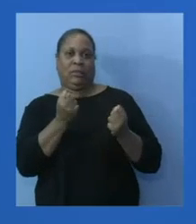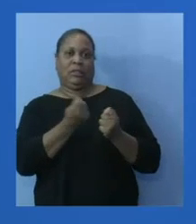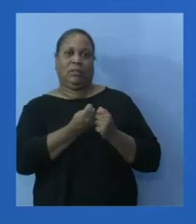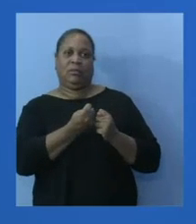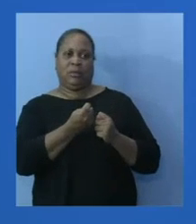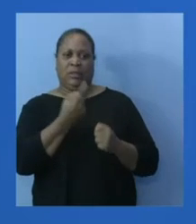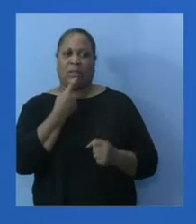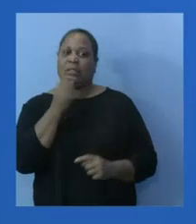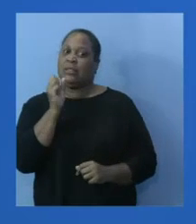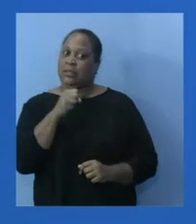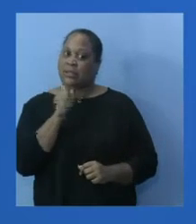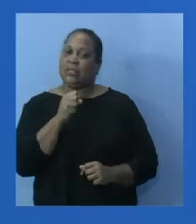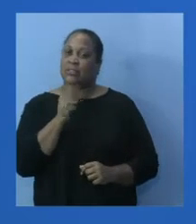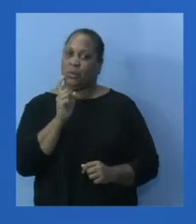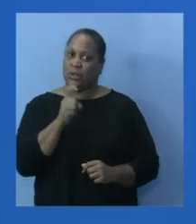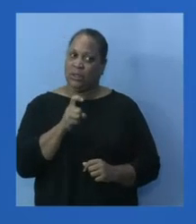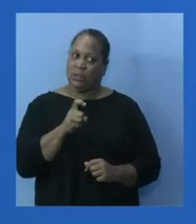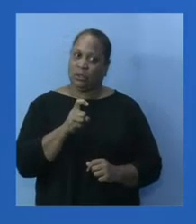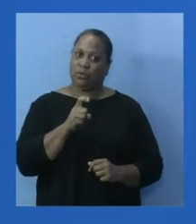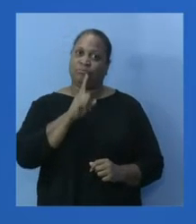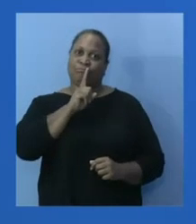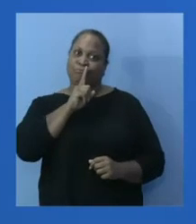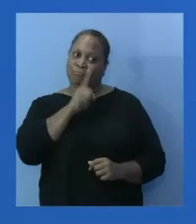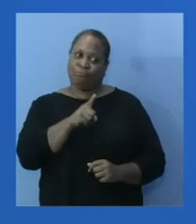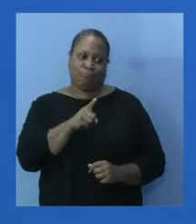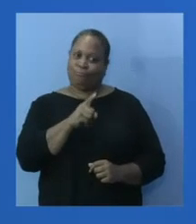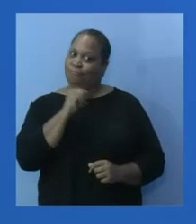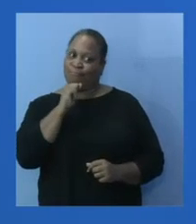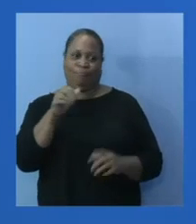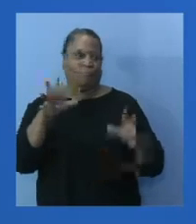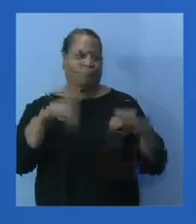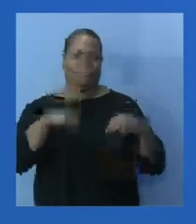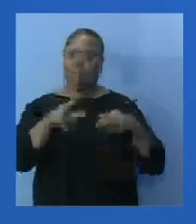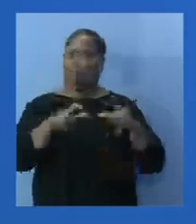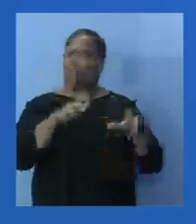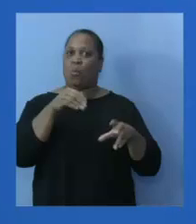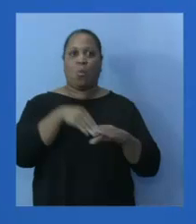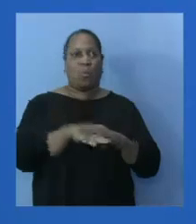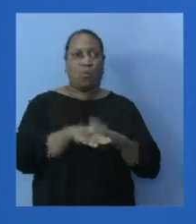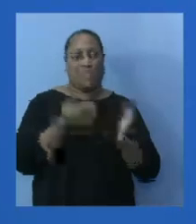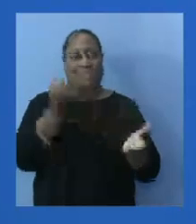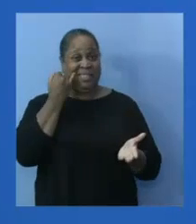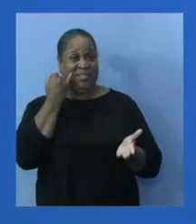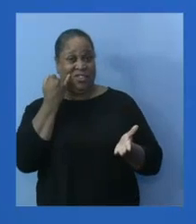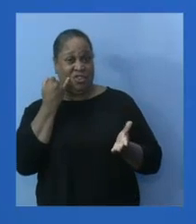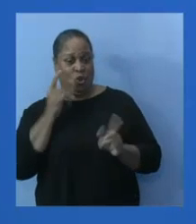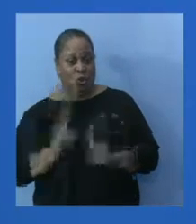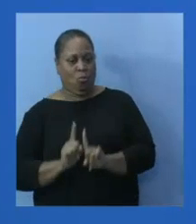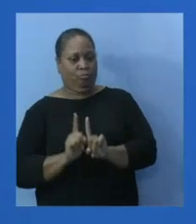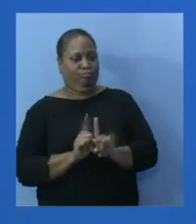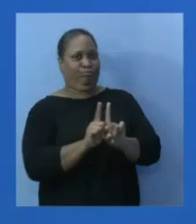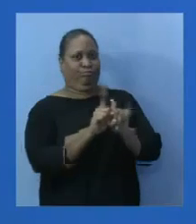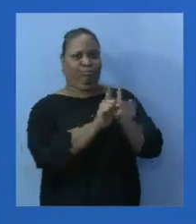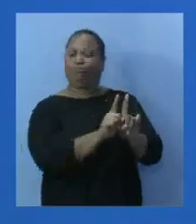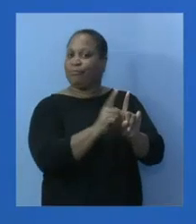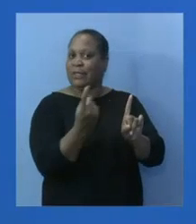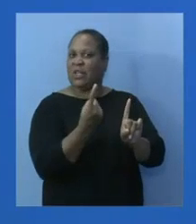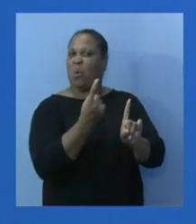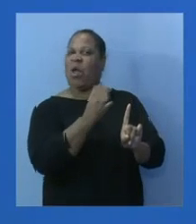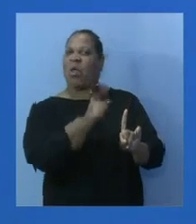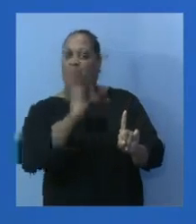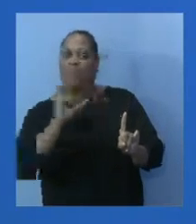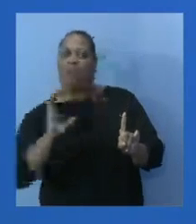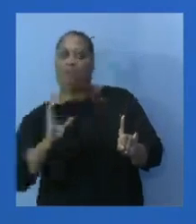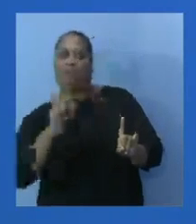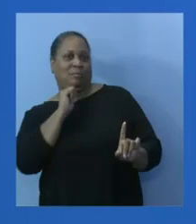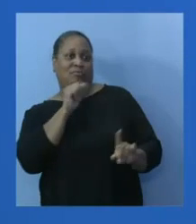indicated that we need to reinforce the fact that we will not be taking walk-ins. So even though you may be accompanying a person, an elderly person,